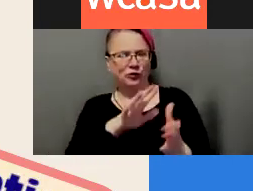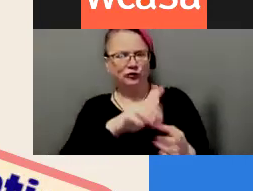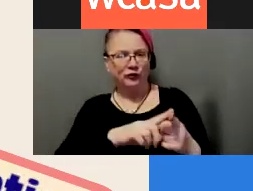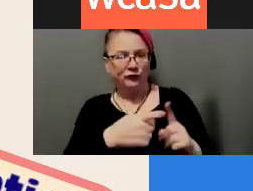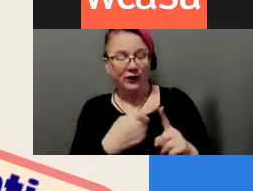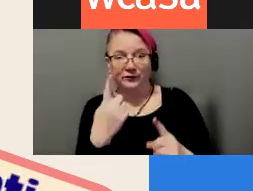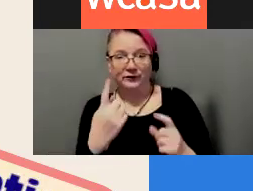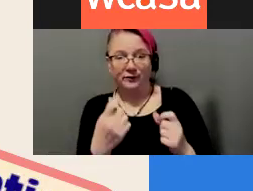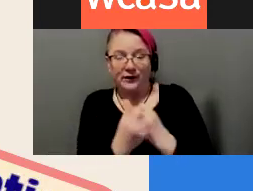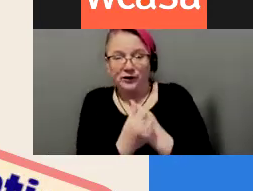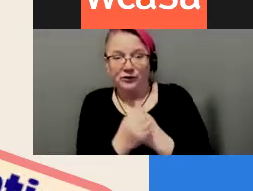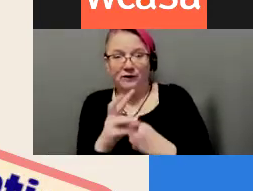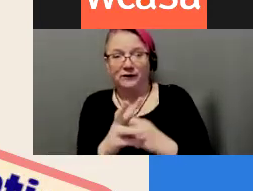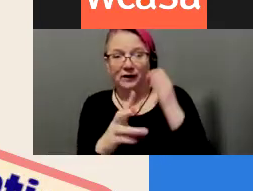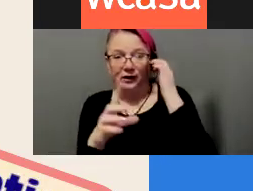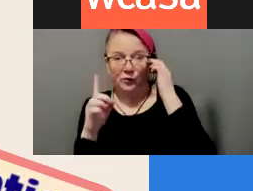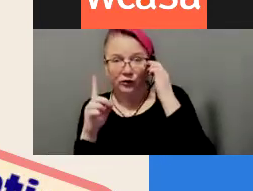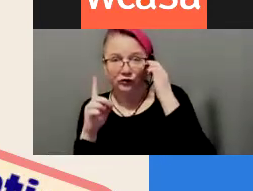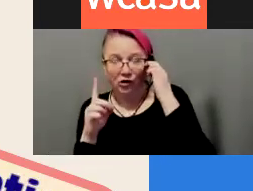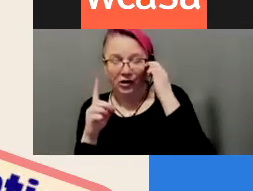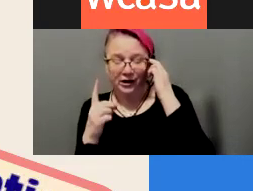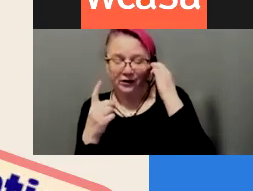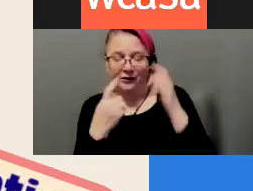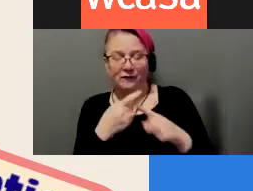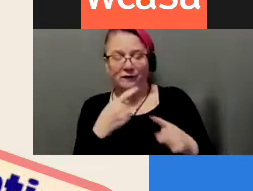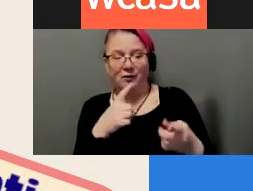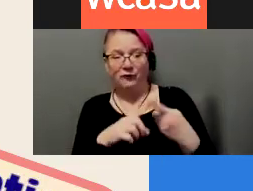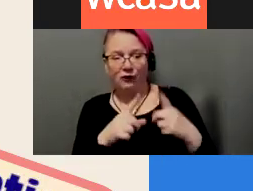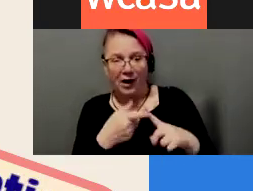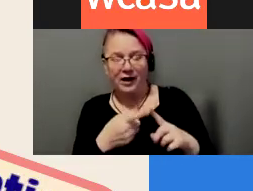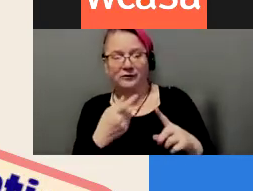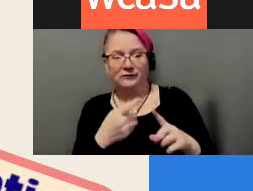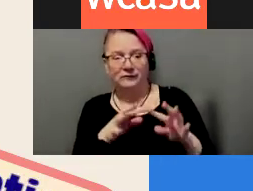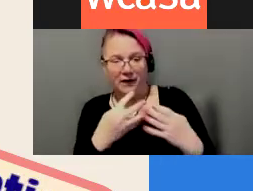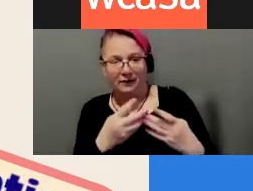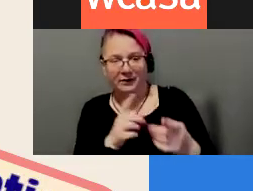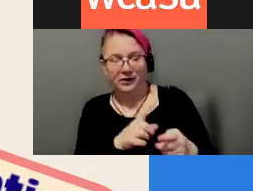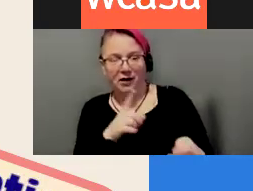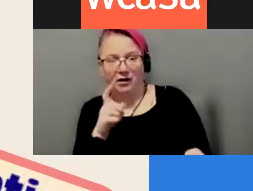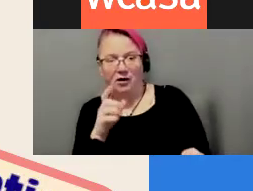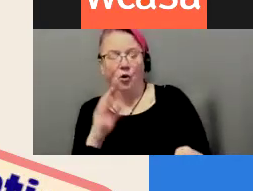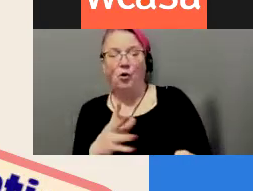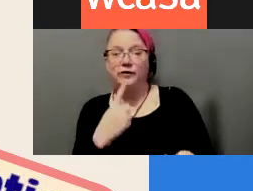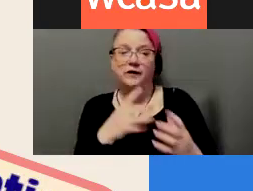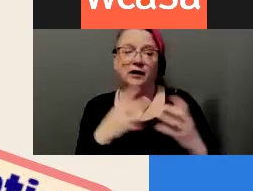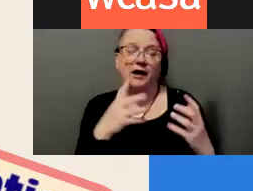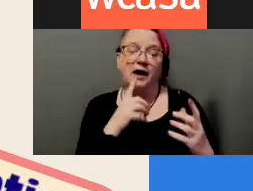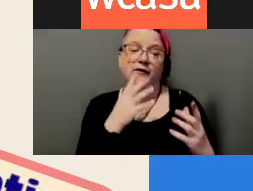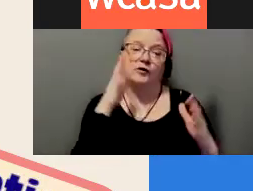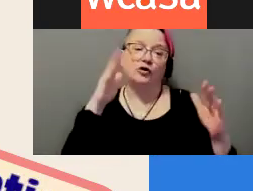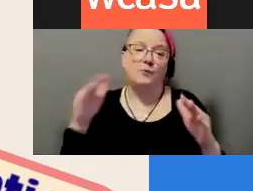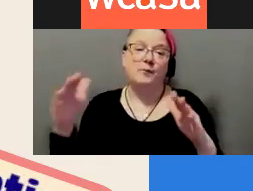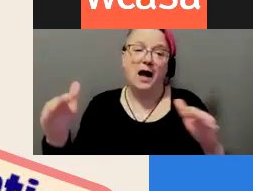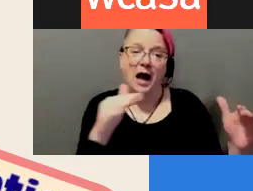is withdrawing from your company and others' company, if they're saying goodbye or giving away